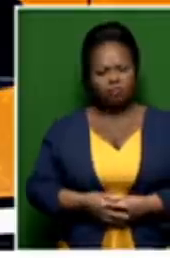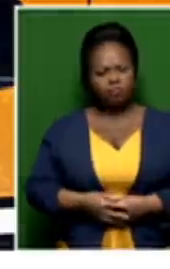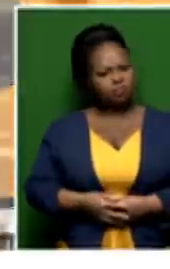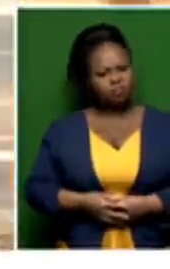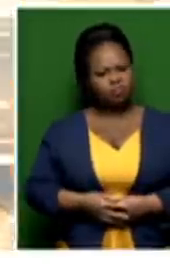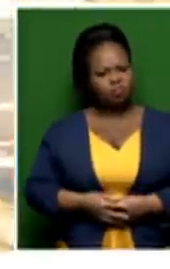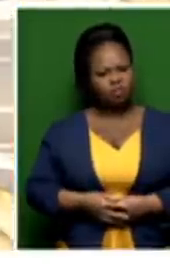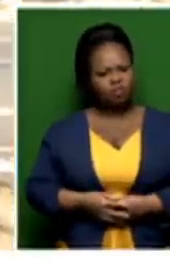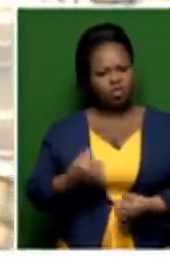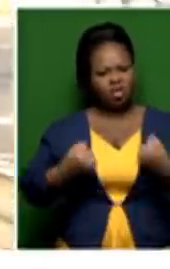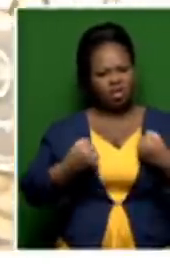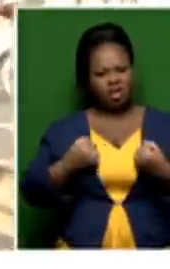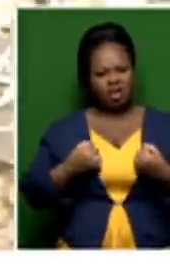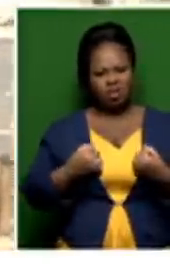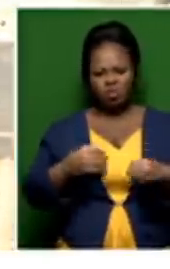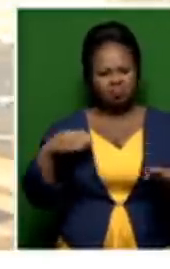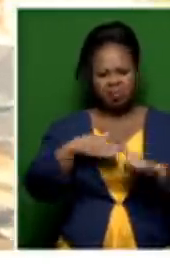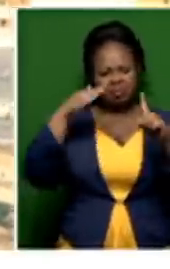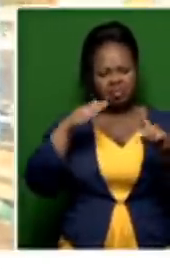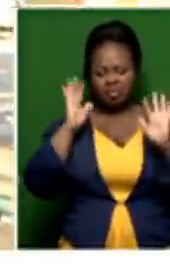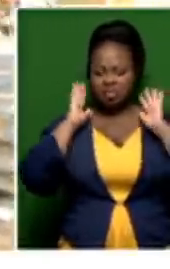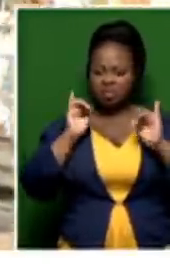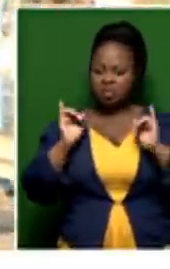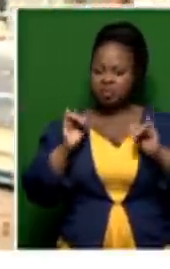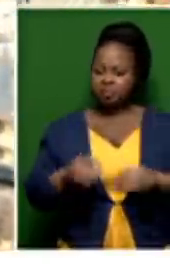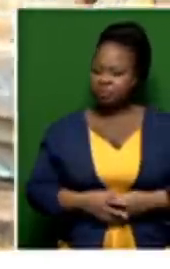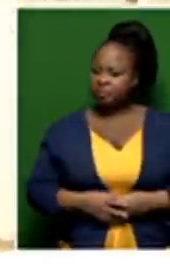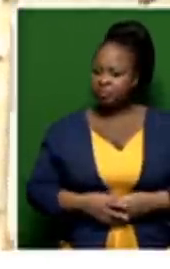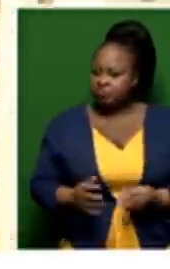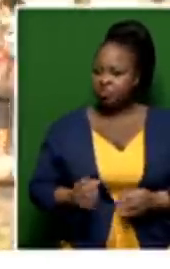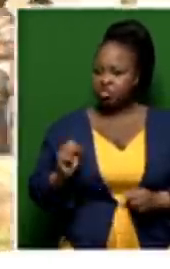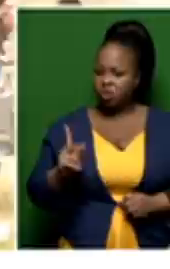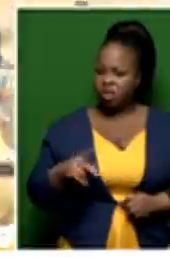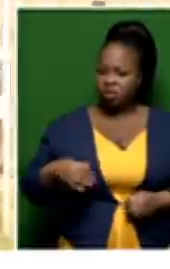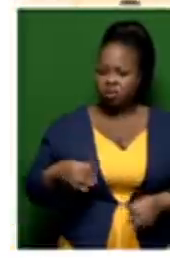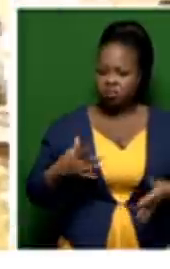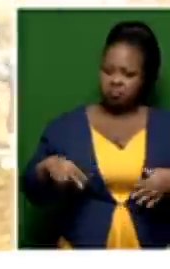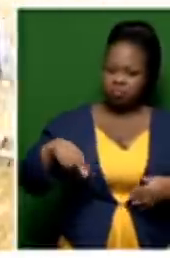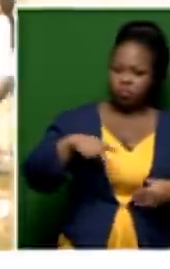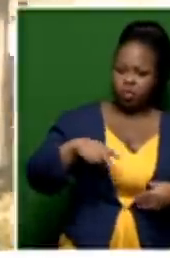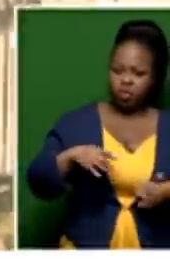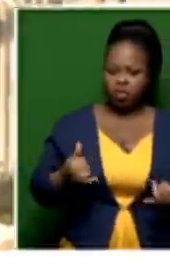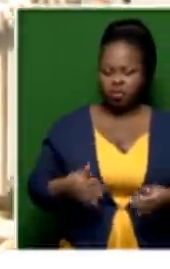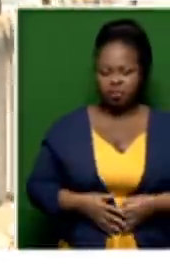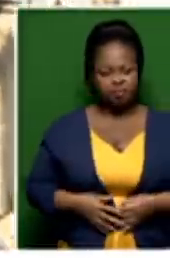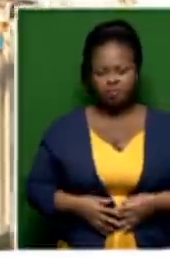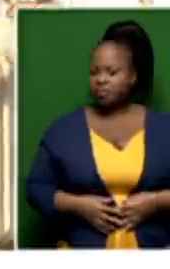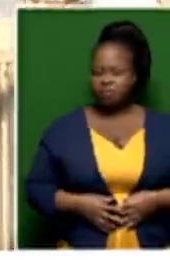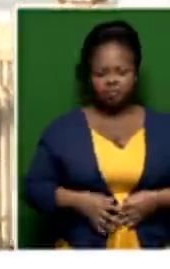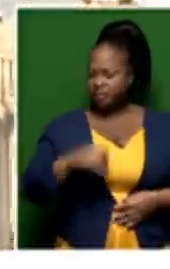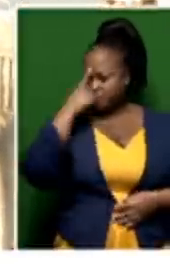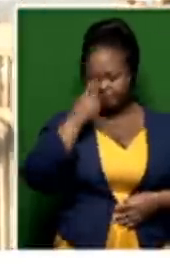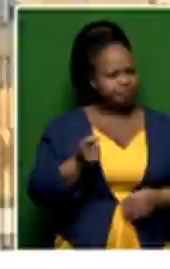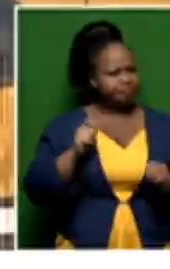lady falling over a vehicle or being knocked over by one, but that's she seems to be okay. She's now stood up. But I mean, these are just